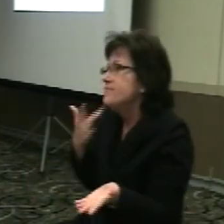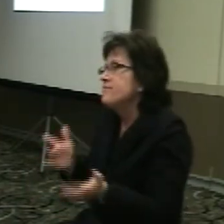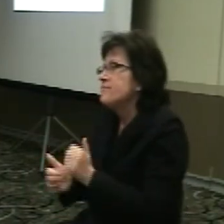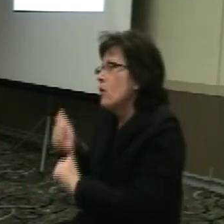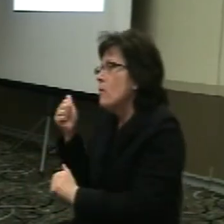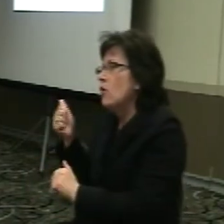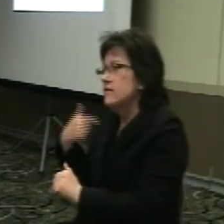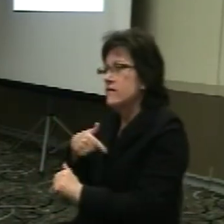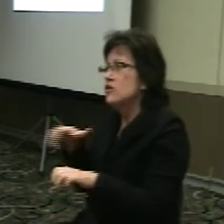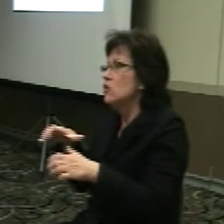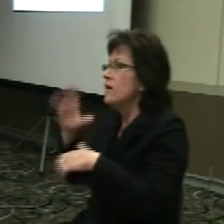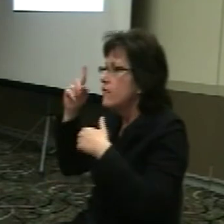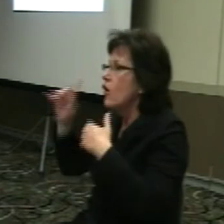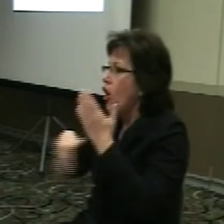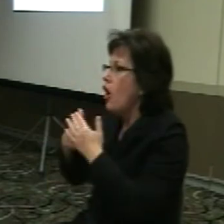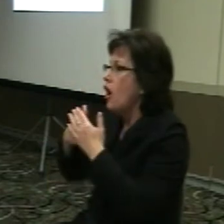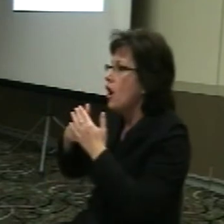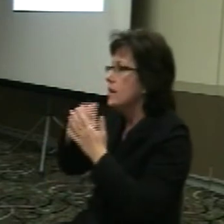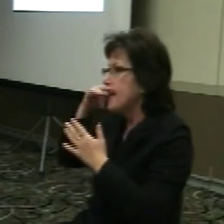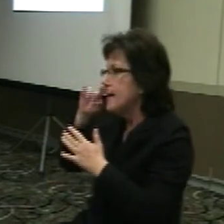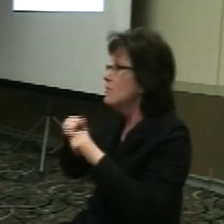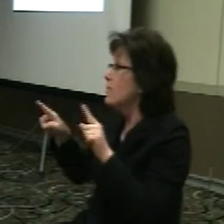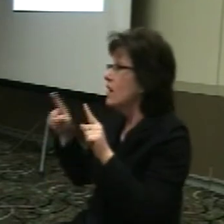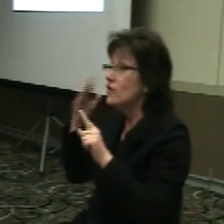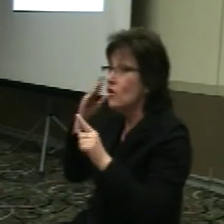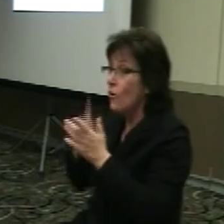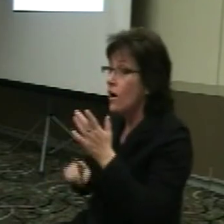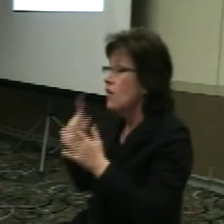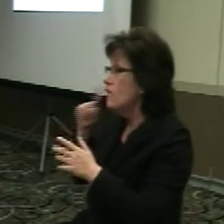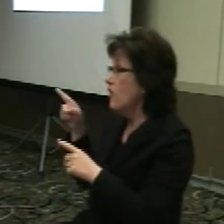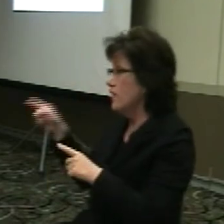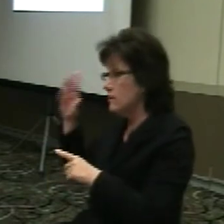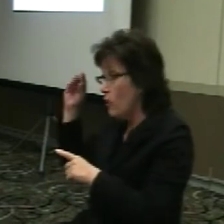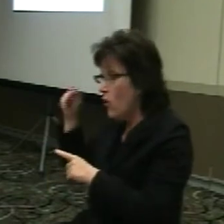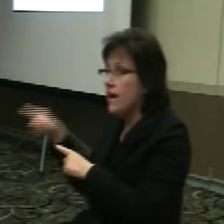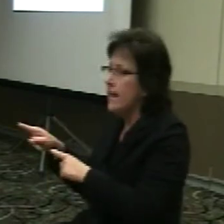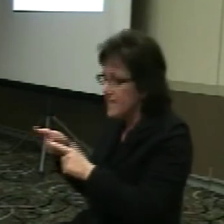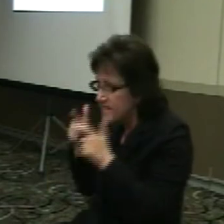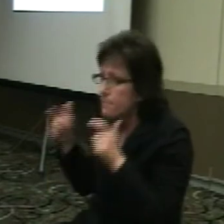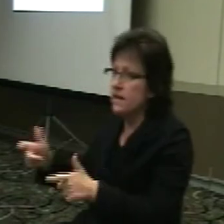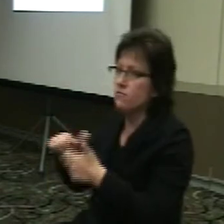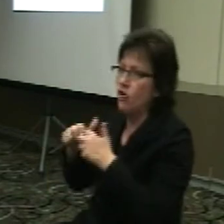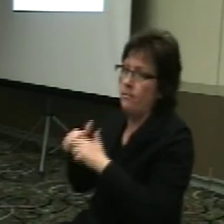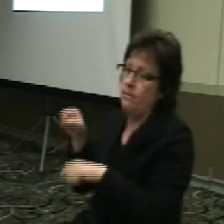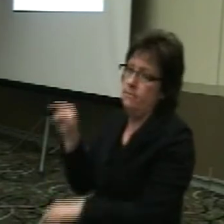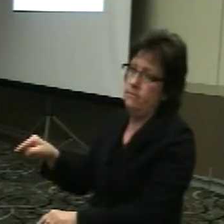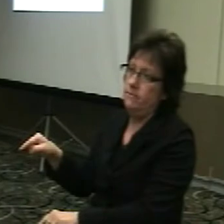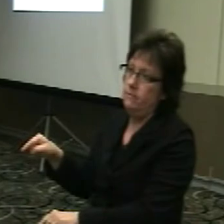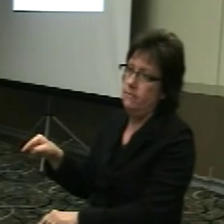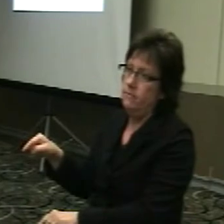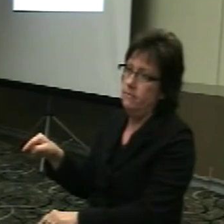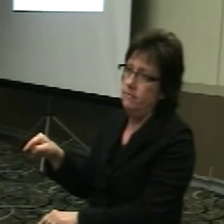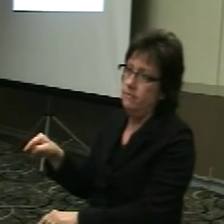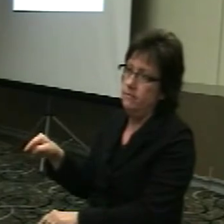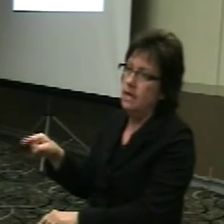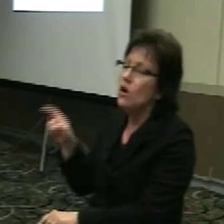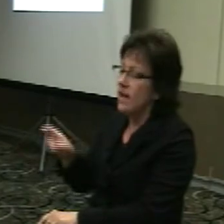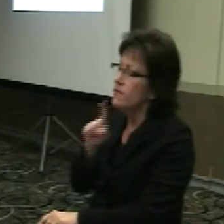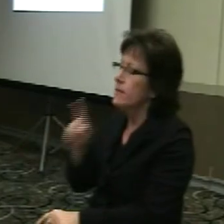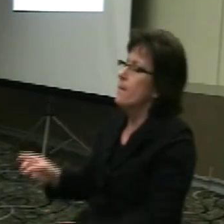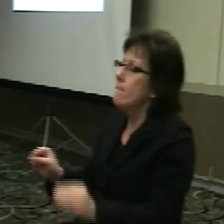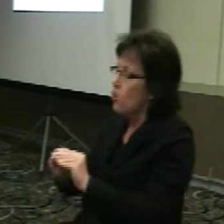most of us do this for all kids. But you know what? For Rollin, this is a big issue. We have got to be clearer here with this